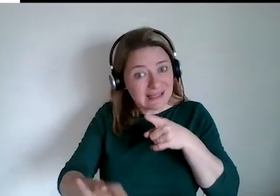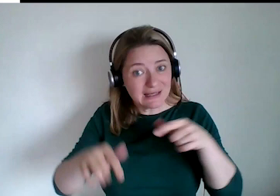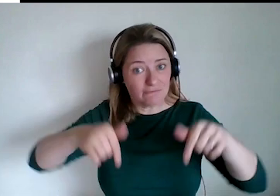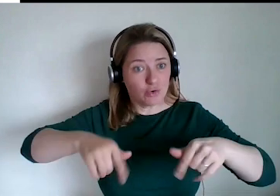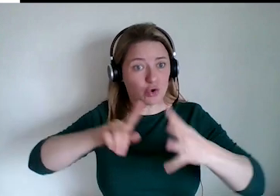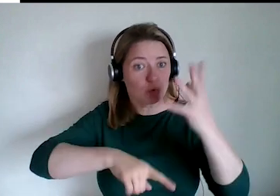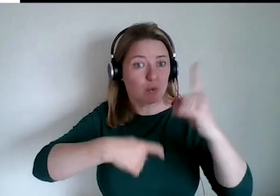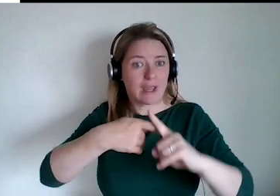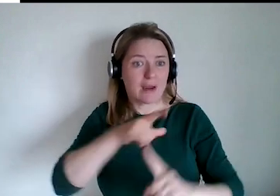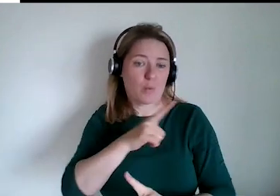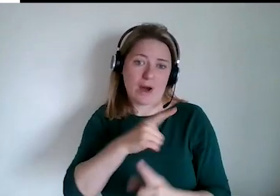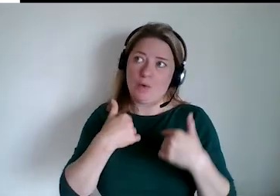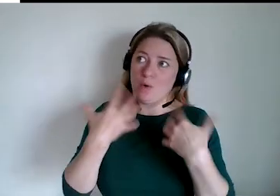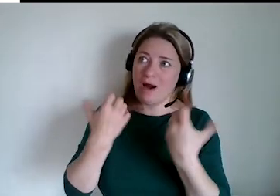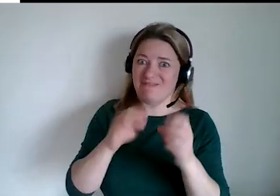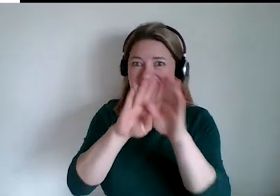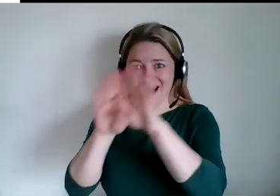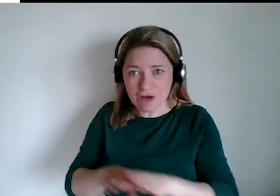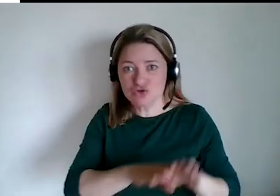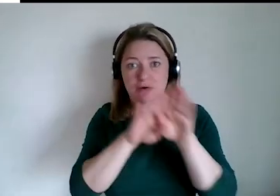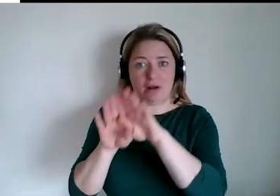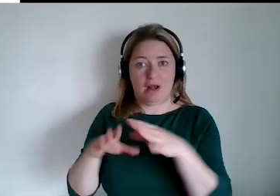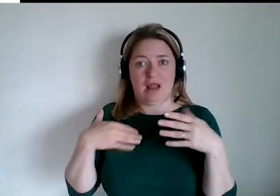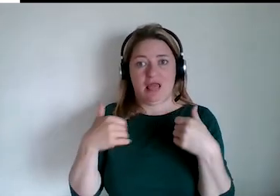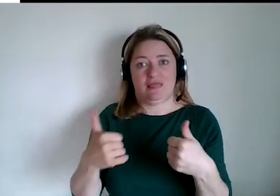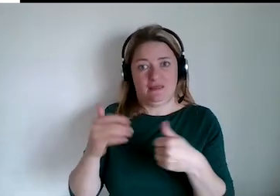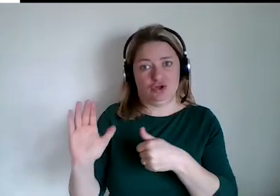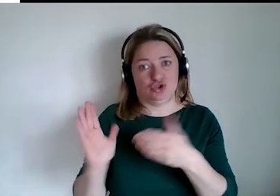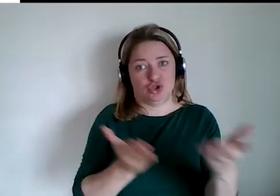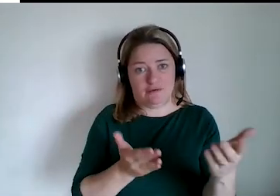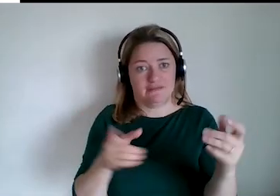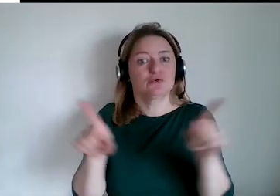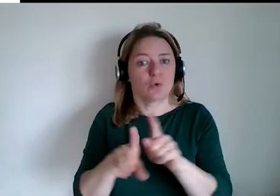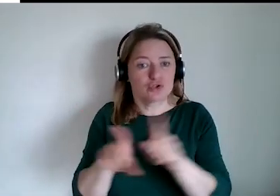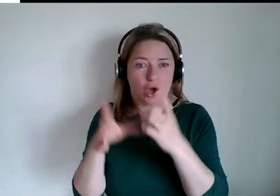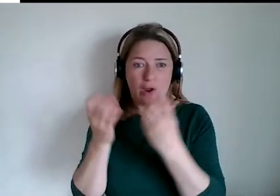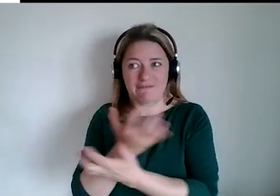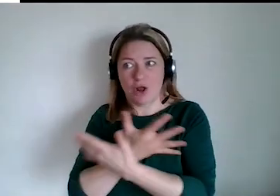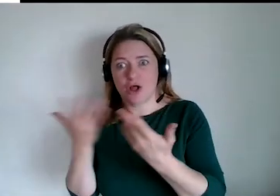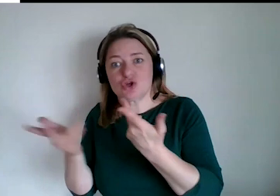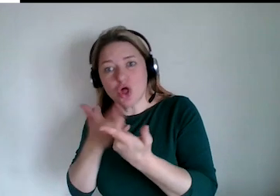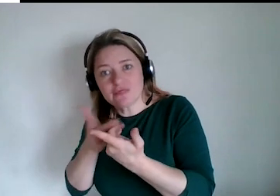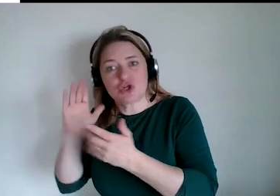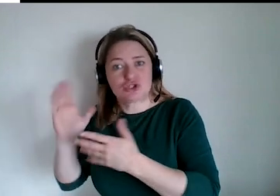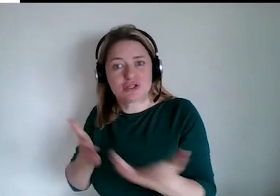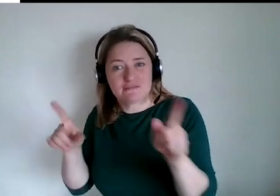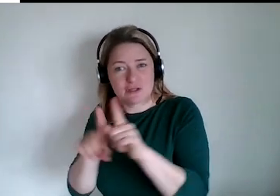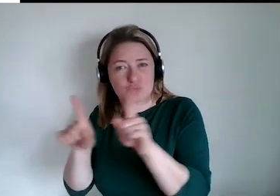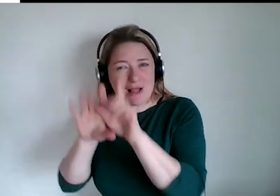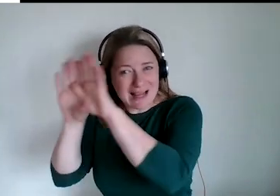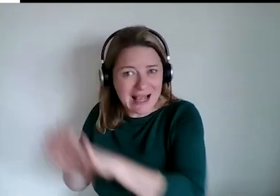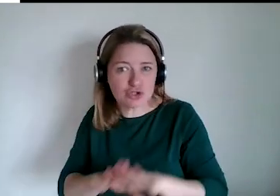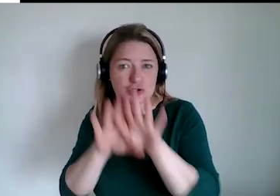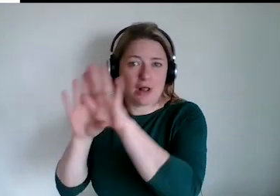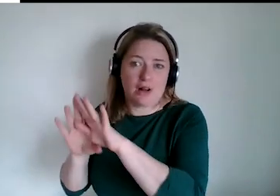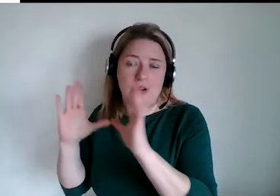we have a National Health Service and we have a lot of national services. And we need to be able to use those data